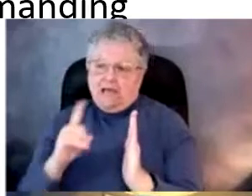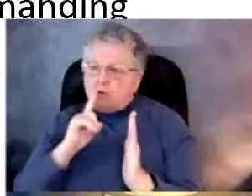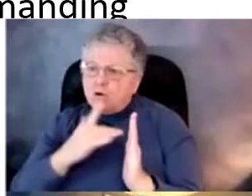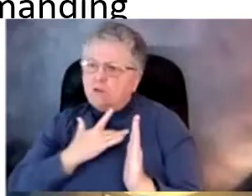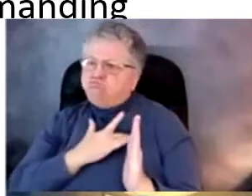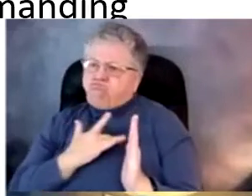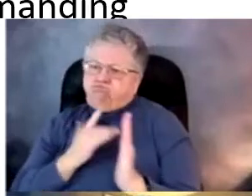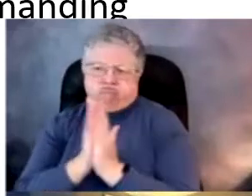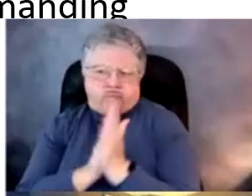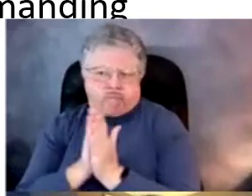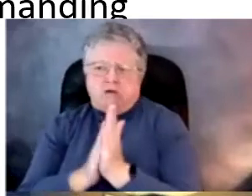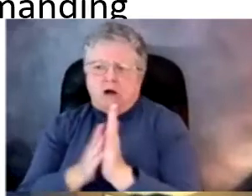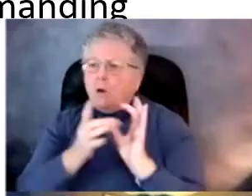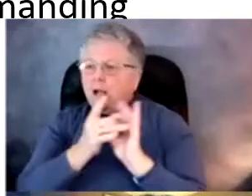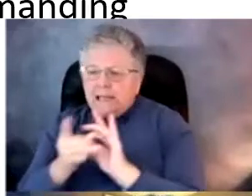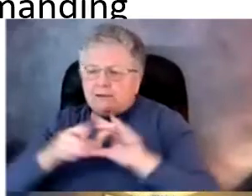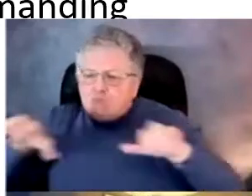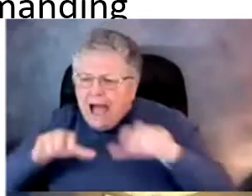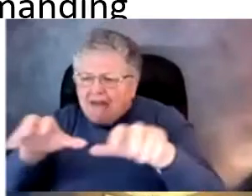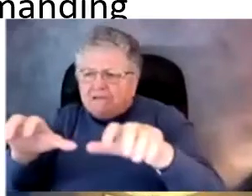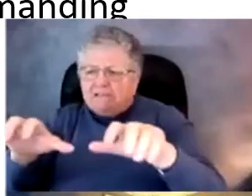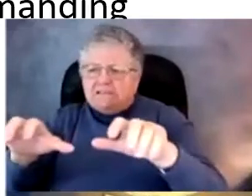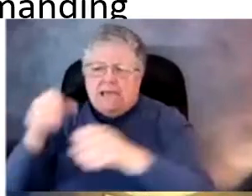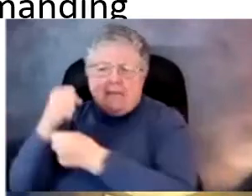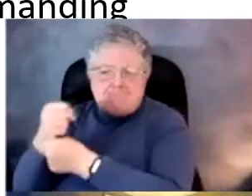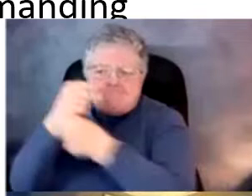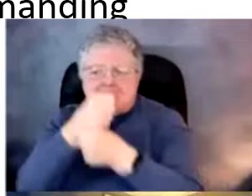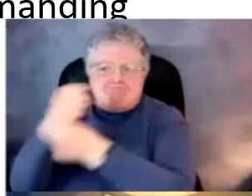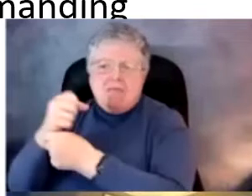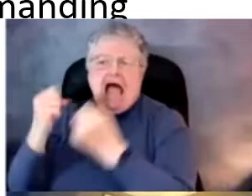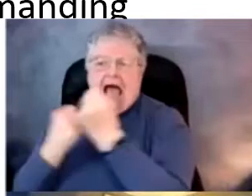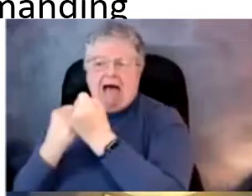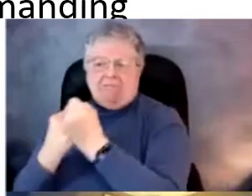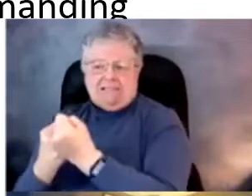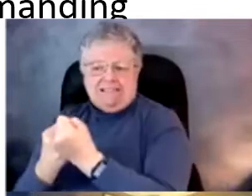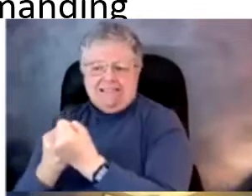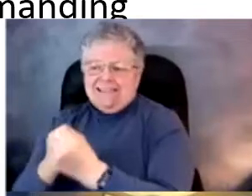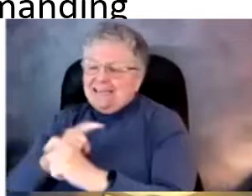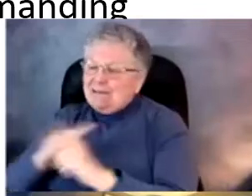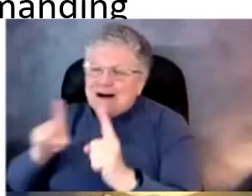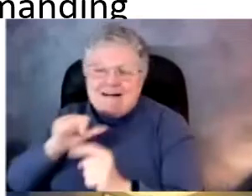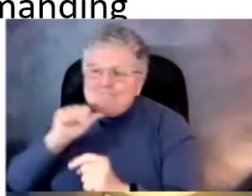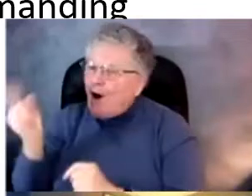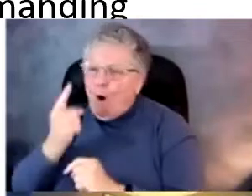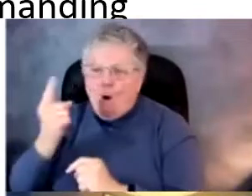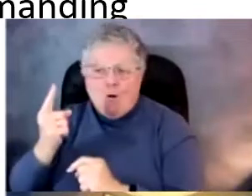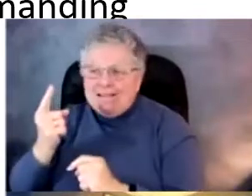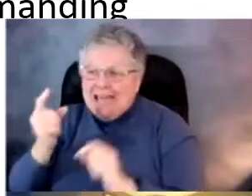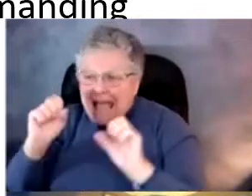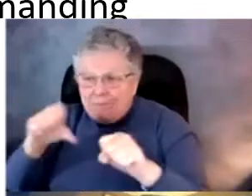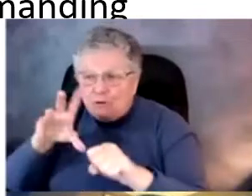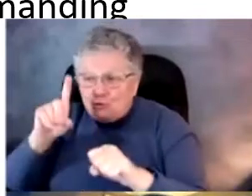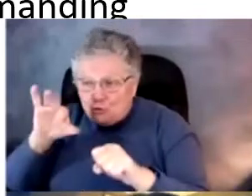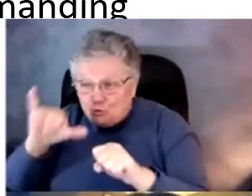about advocacy and activism, though don't always get to do it in my role as a federally funded researcher. So there's a line to walk